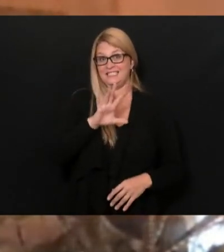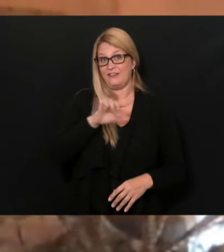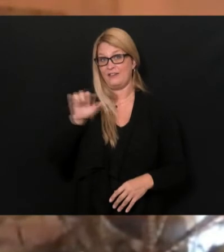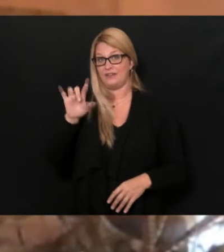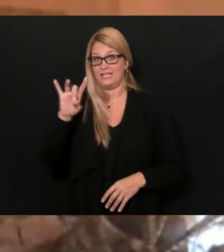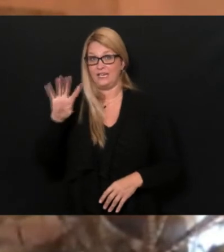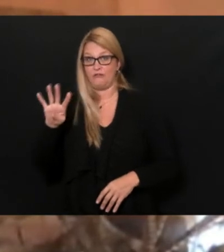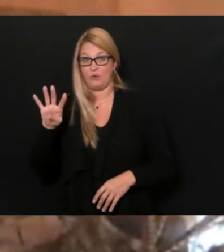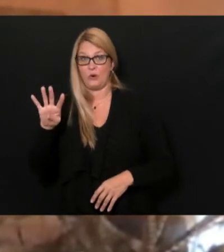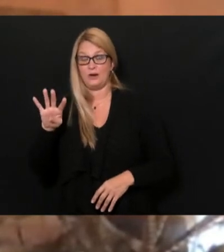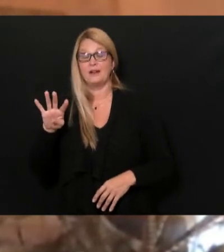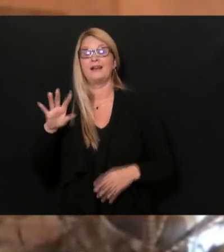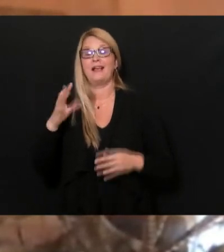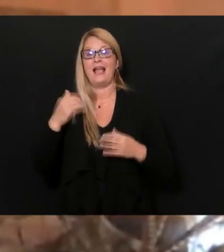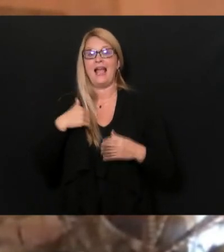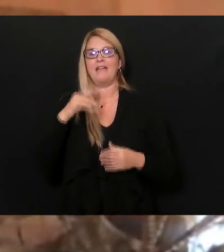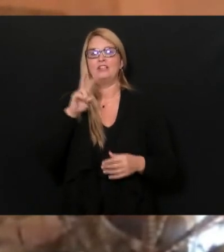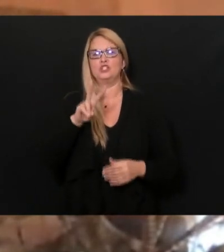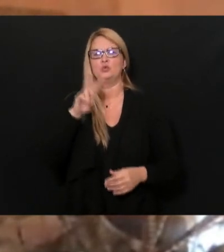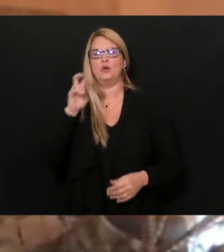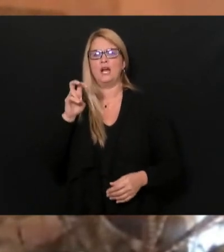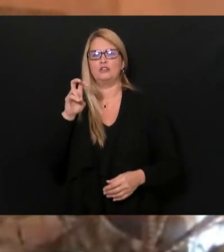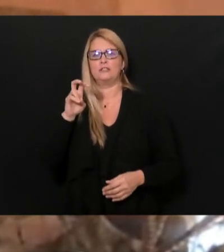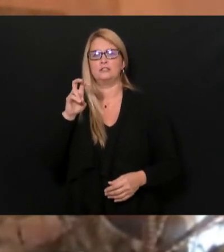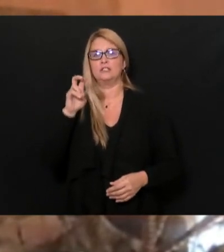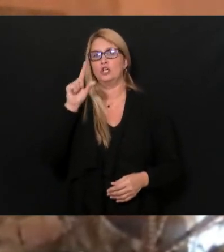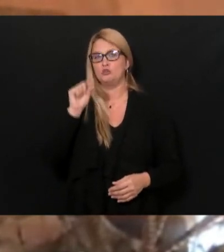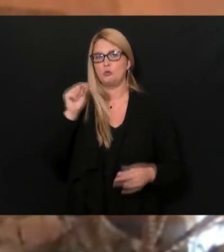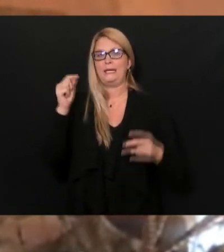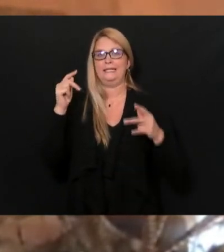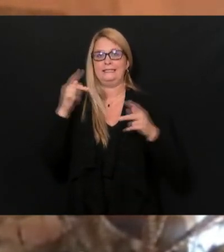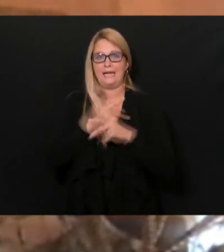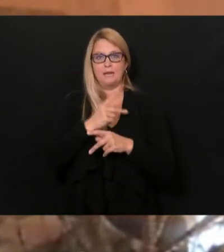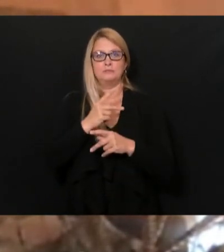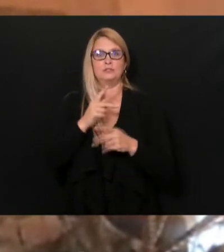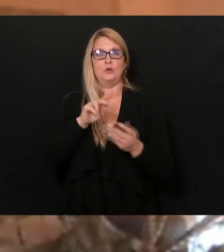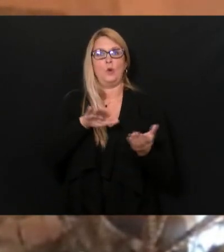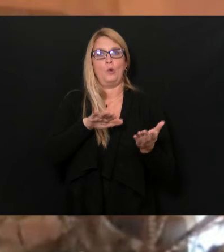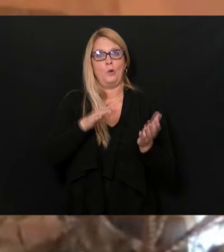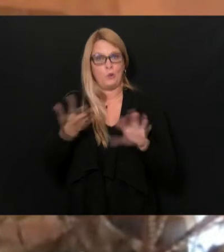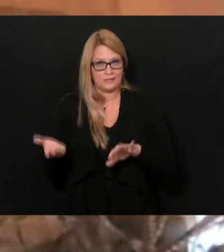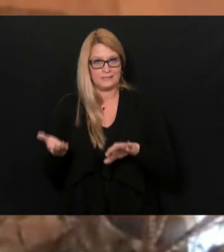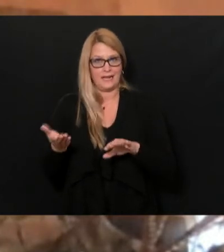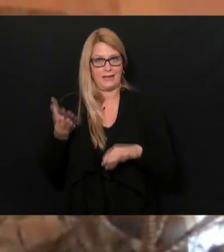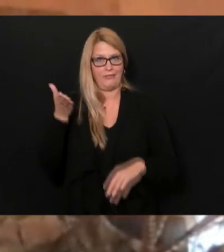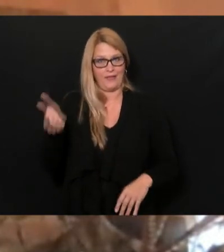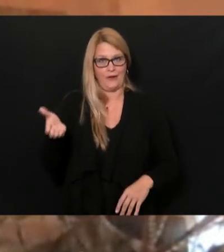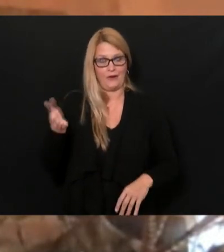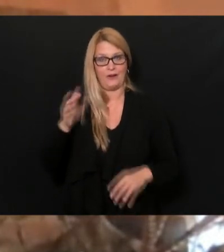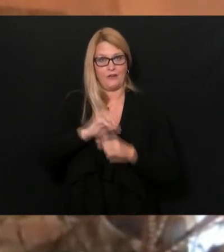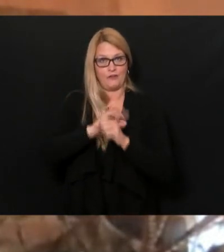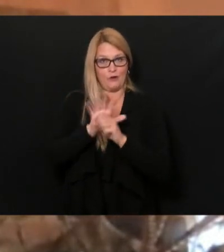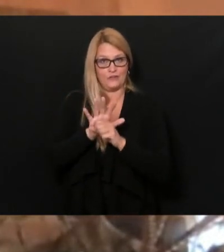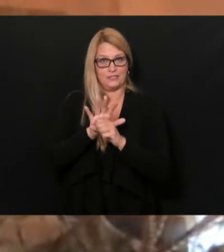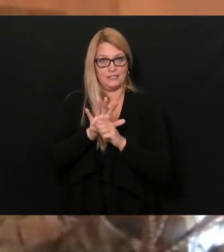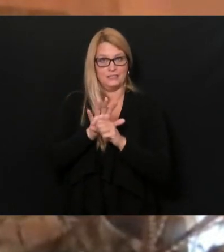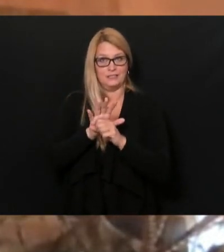years old have a 220 times risk of dying from COVID-19, and people over 85